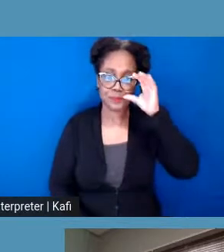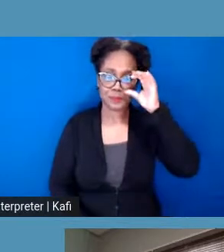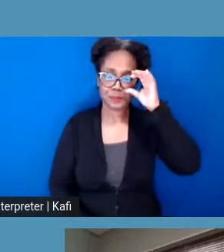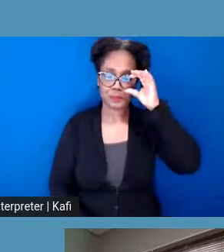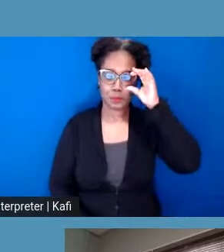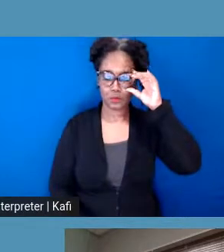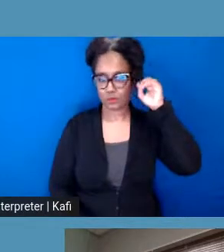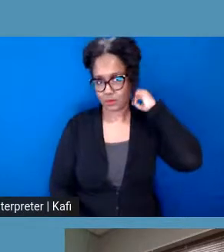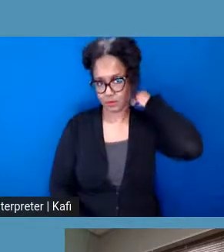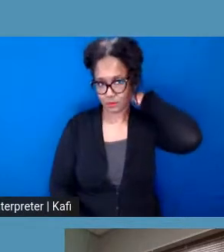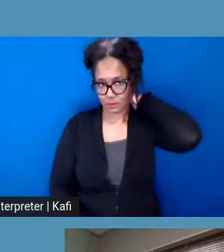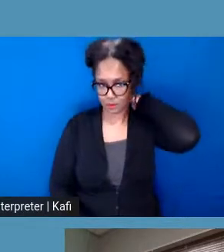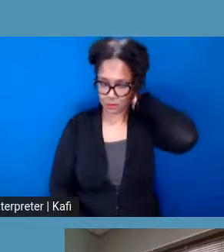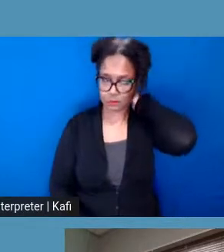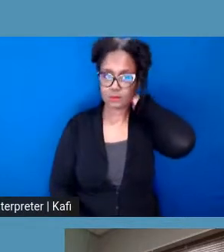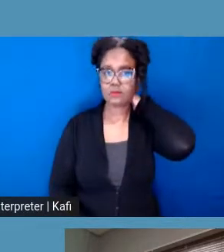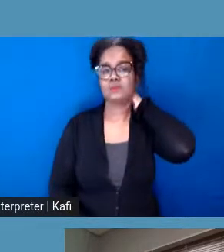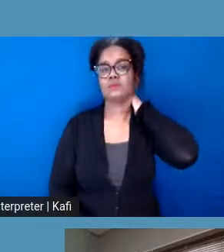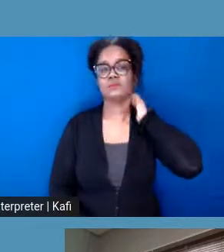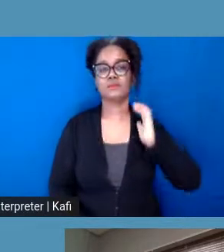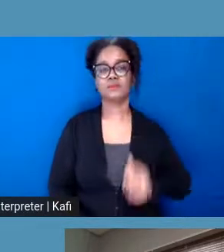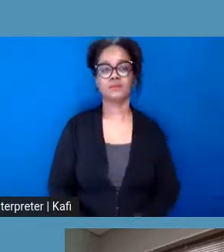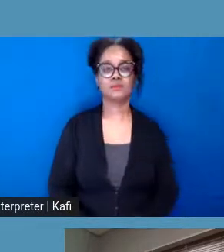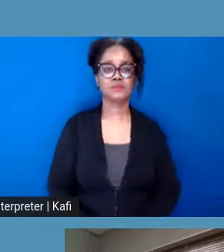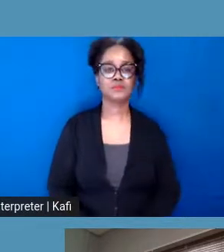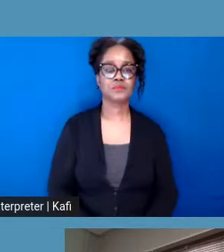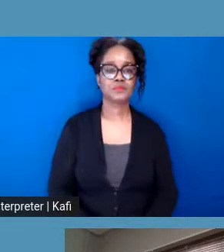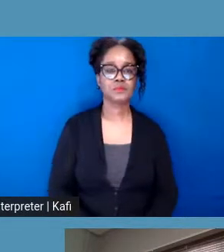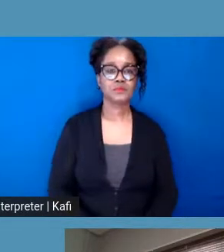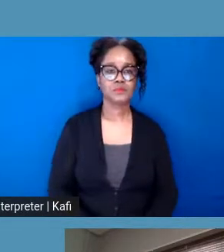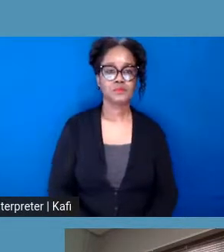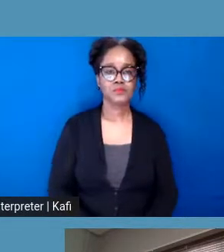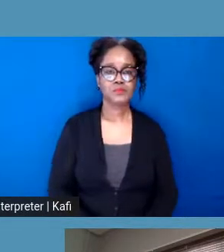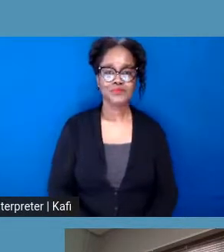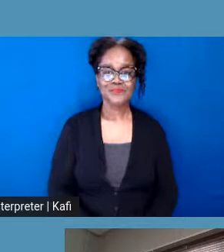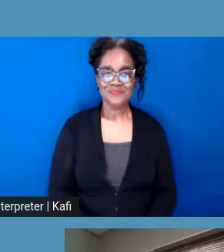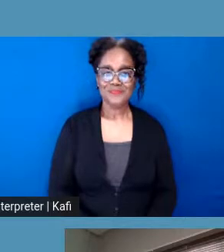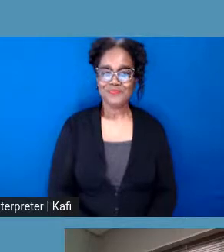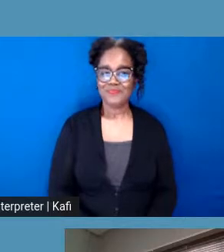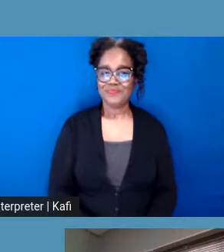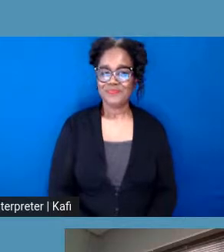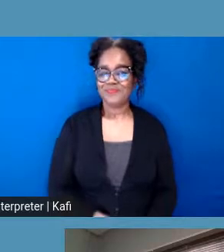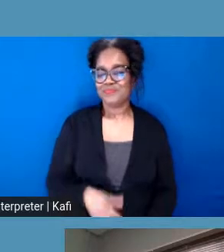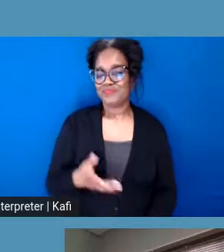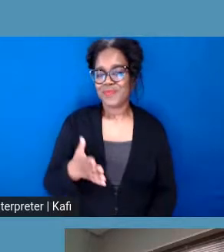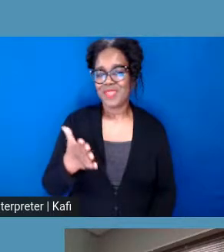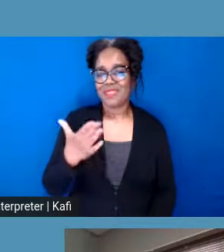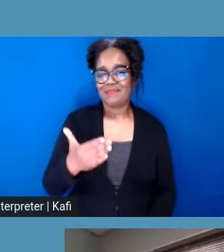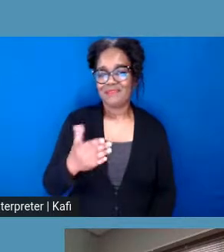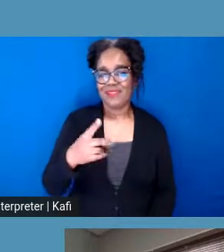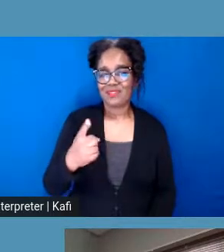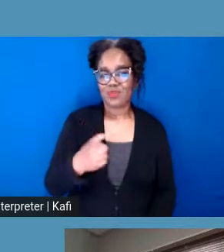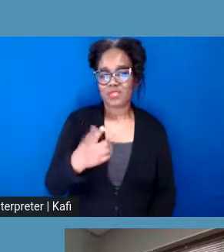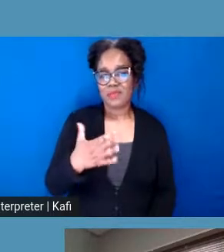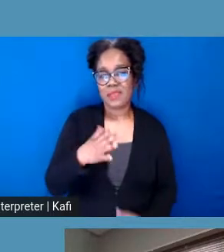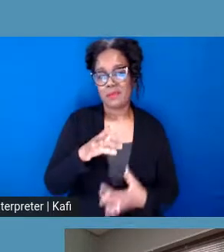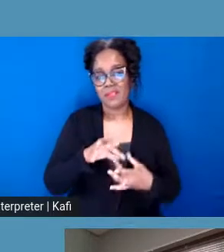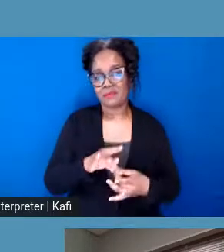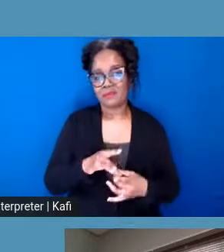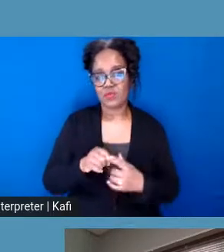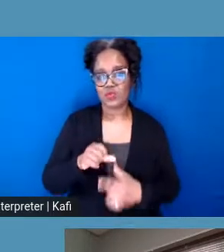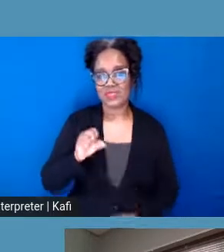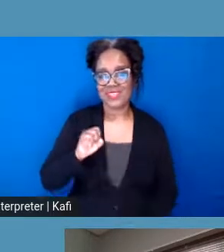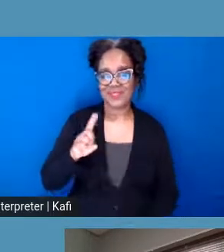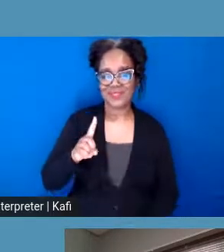Great. And this question might be more suited for the South Dakota Art Museum folks, but Anne, feel free to jump in here